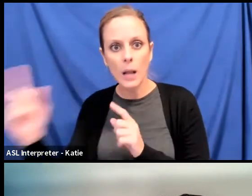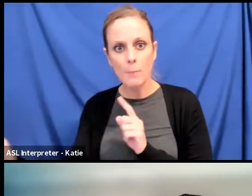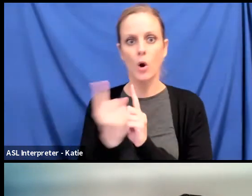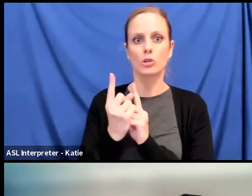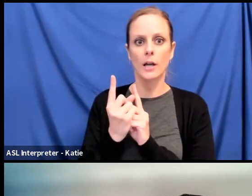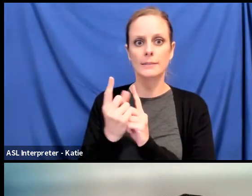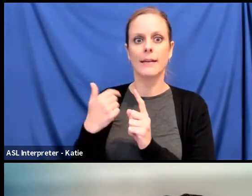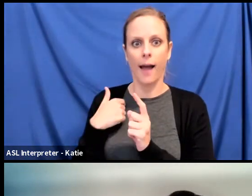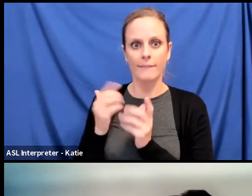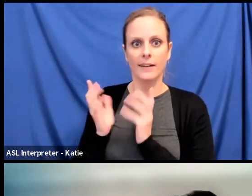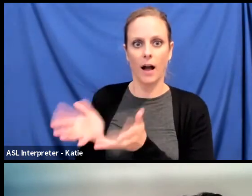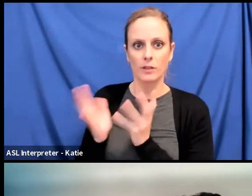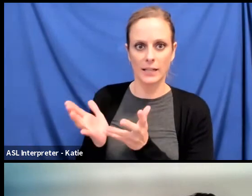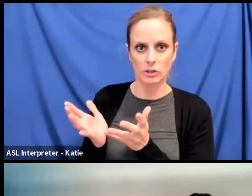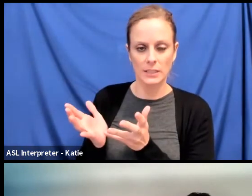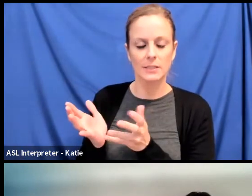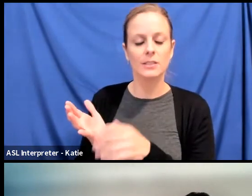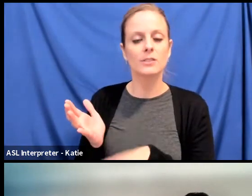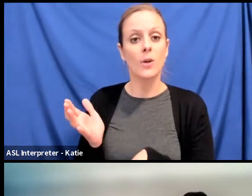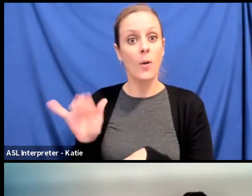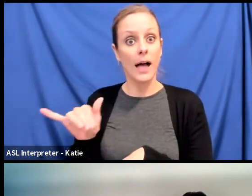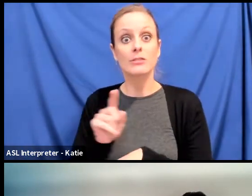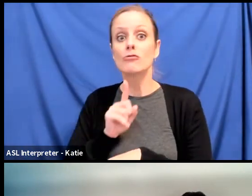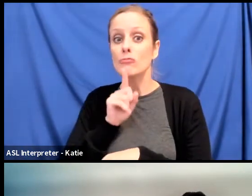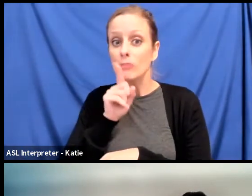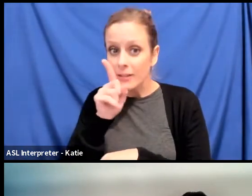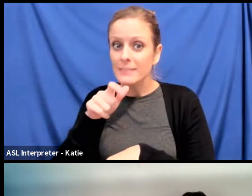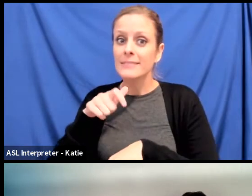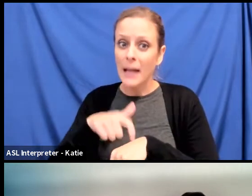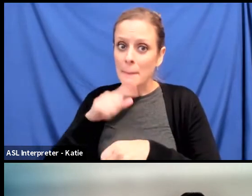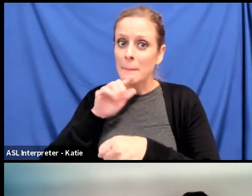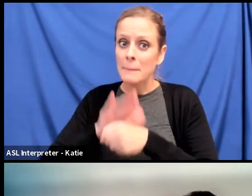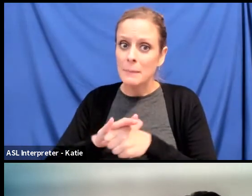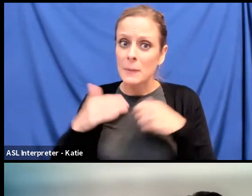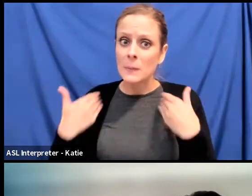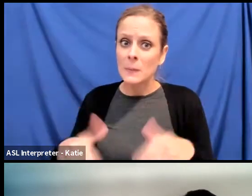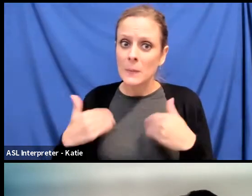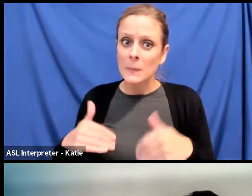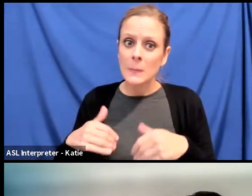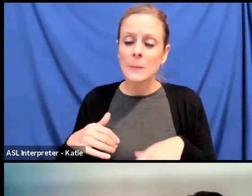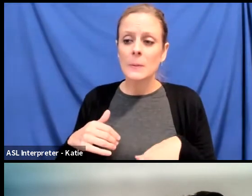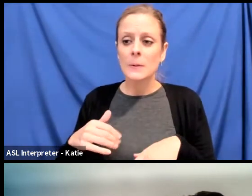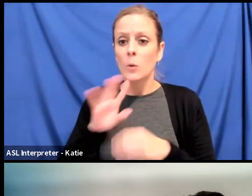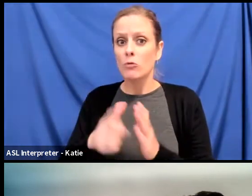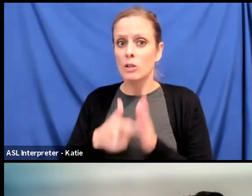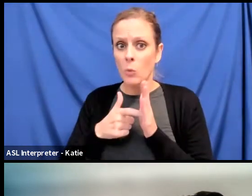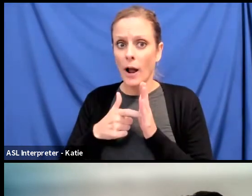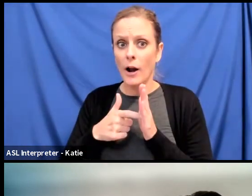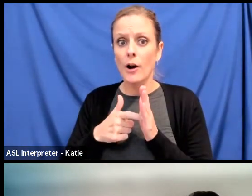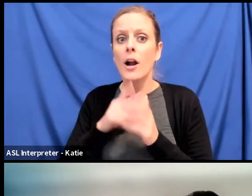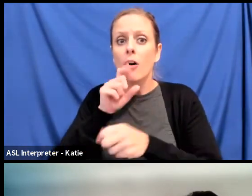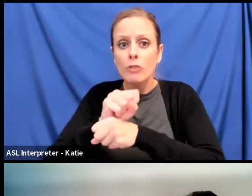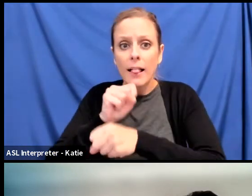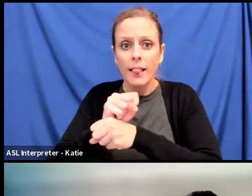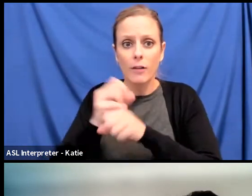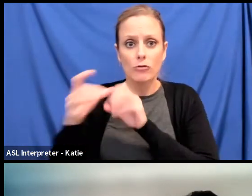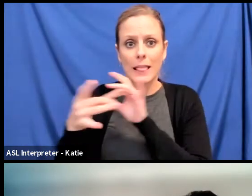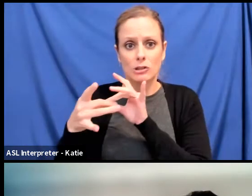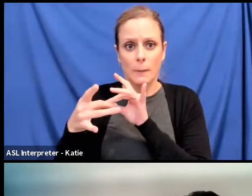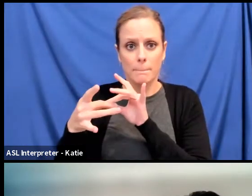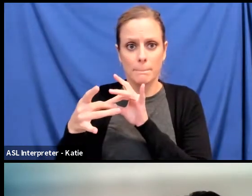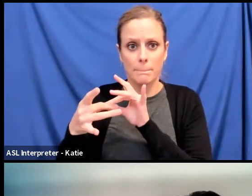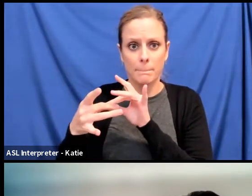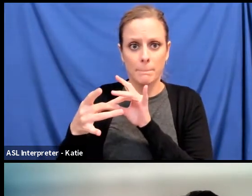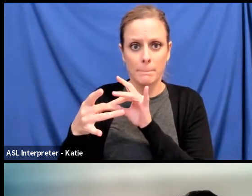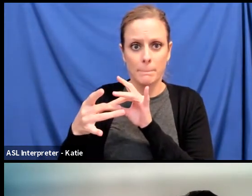what we know is that is like a real time commitment and a real, like it's gonna require a real relationship before we can be in